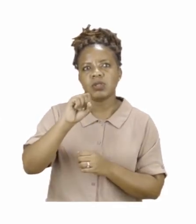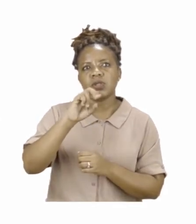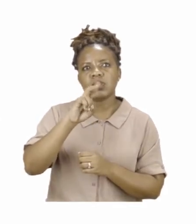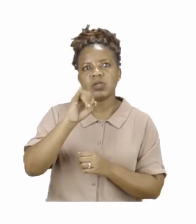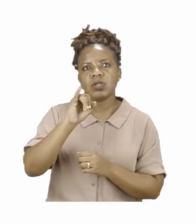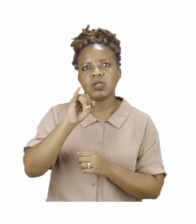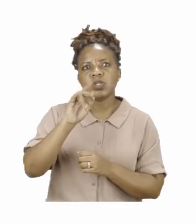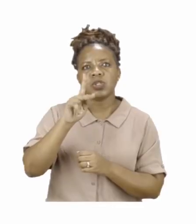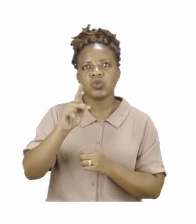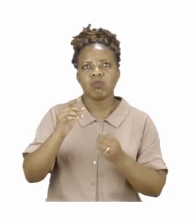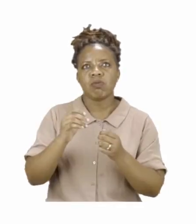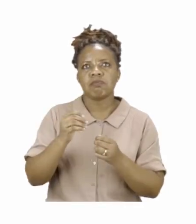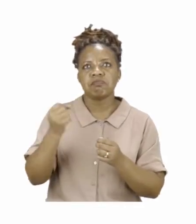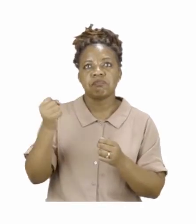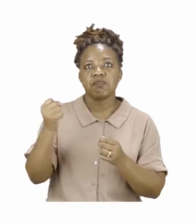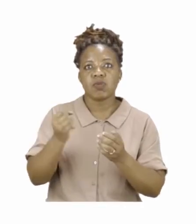ship,